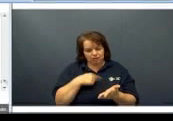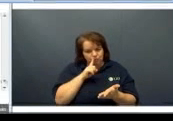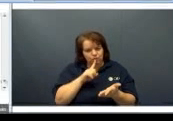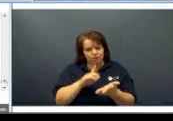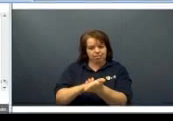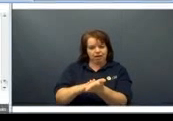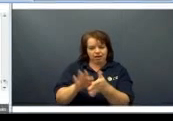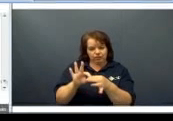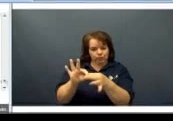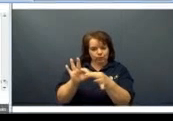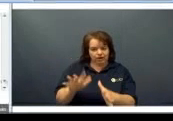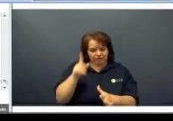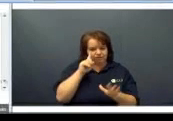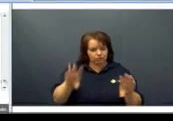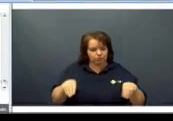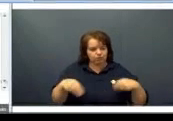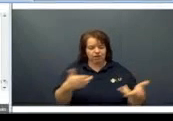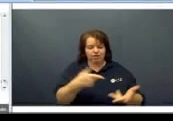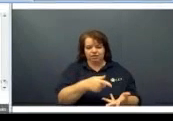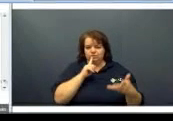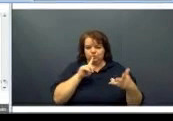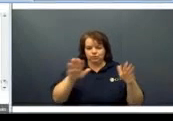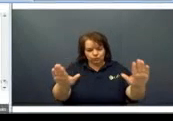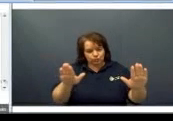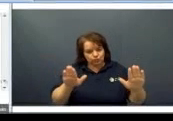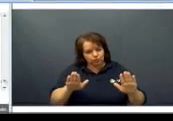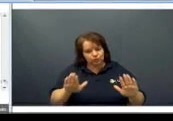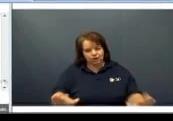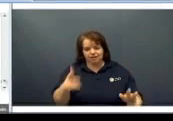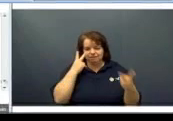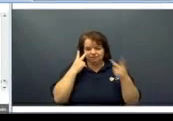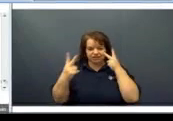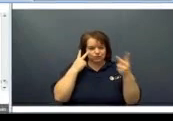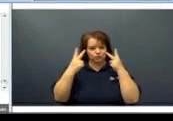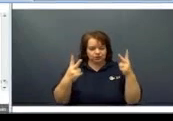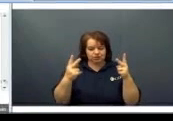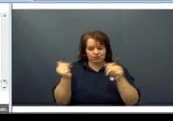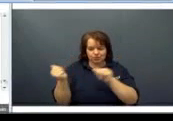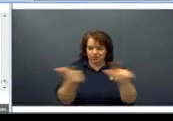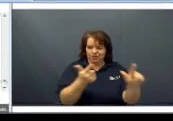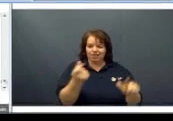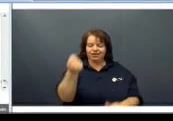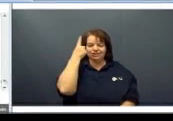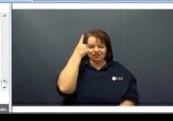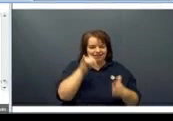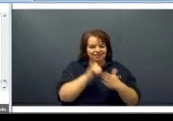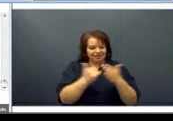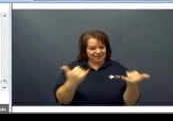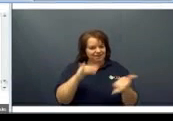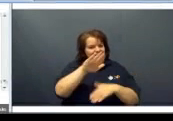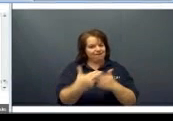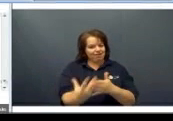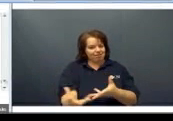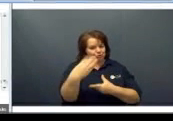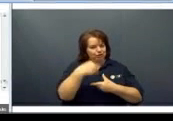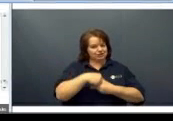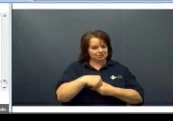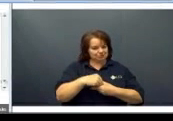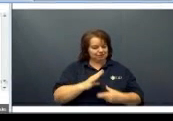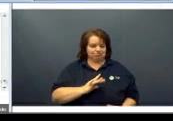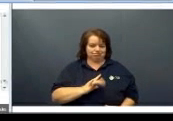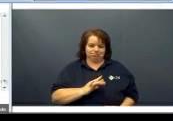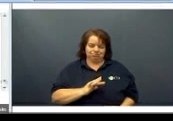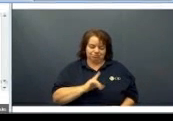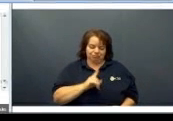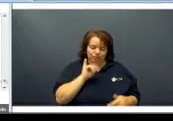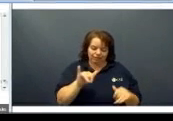really unique, and I applaud the coordinators for doing this because it's really a great visual so everybody can understand that everybody gets